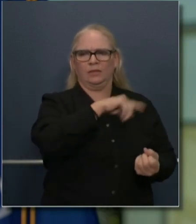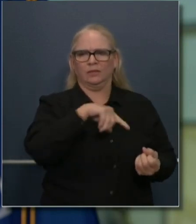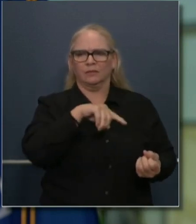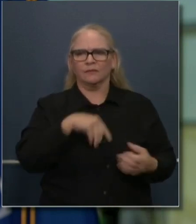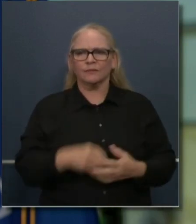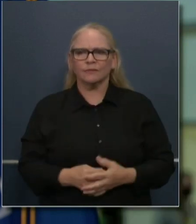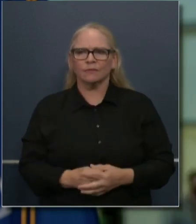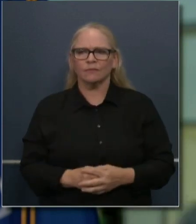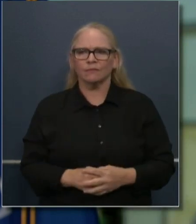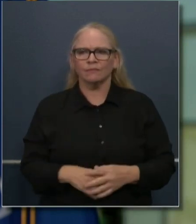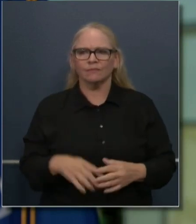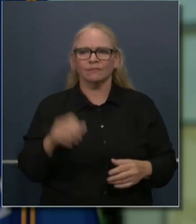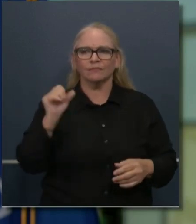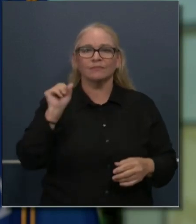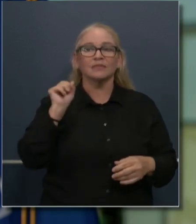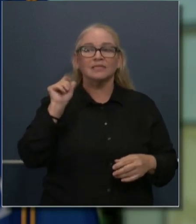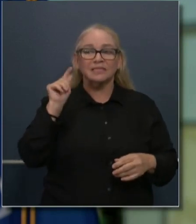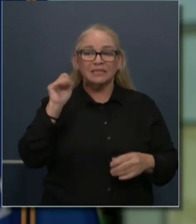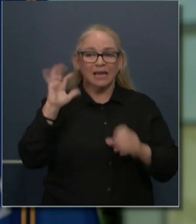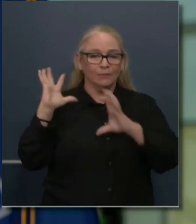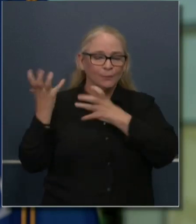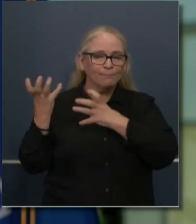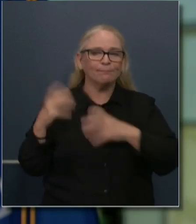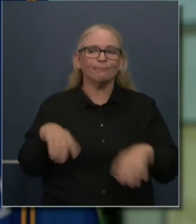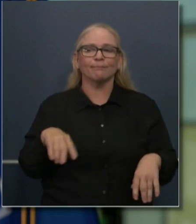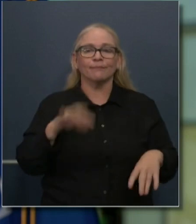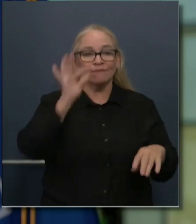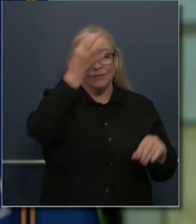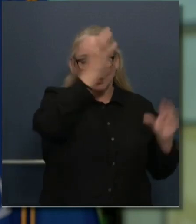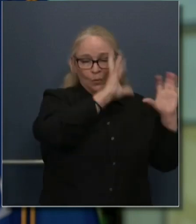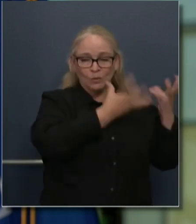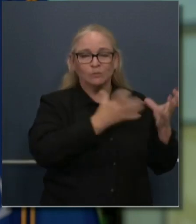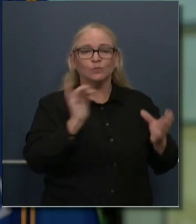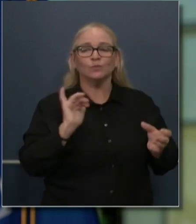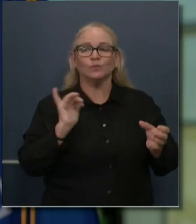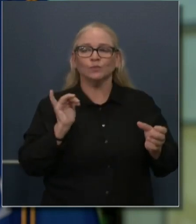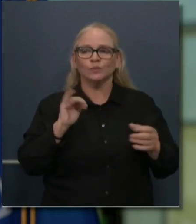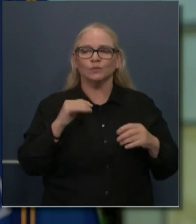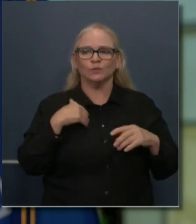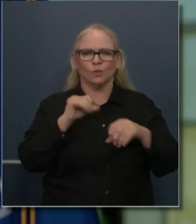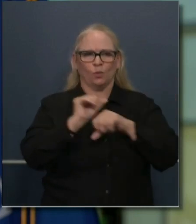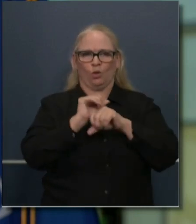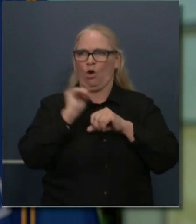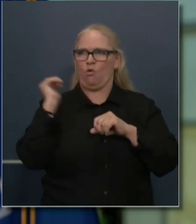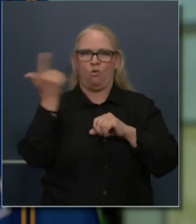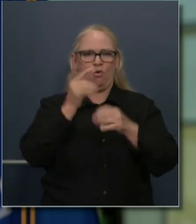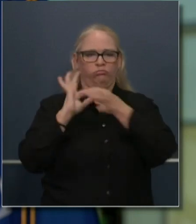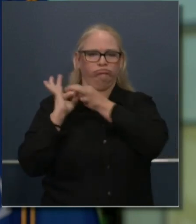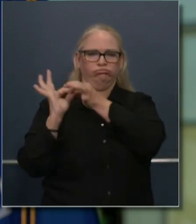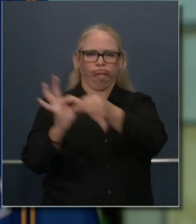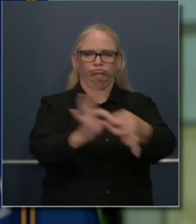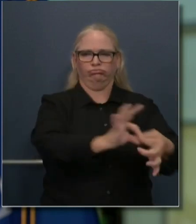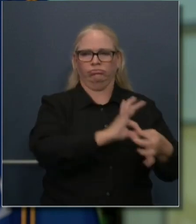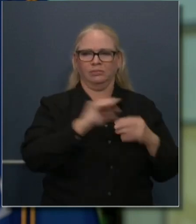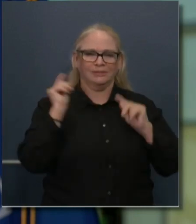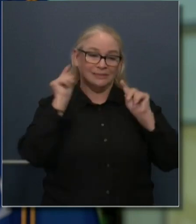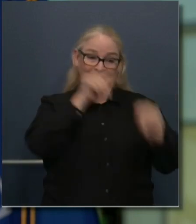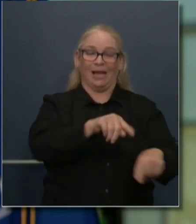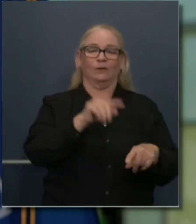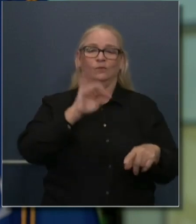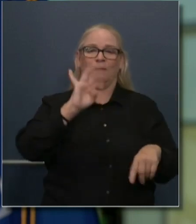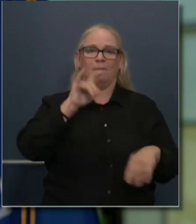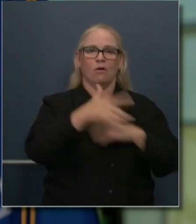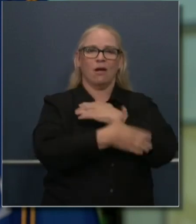partners, as well as county partners. And so that's the approach we're taking, not just the Health Corps. Health Corps is one